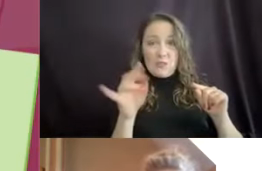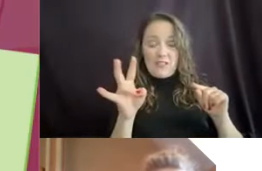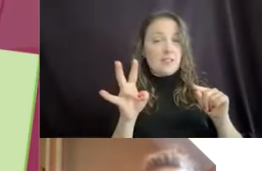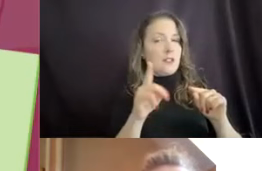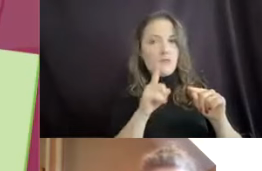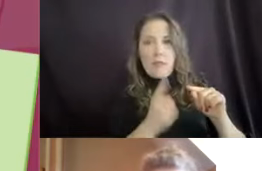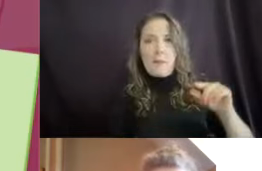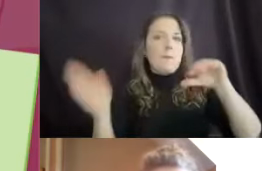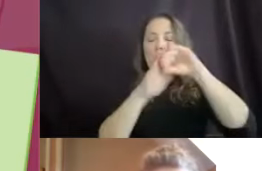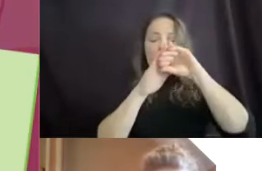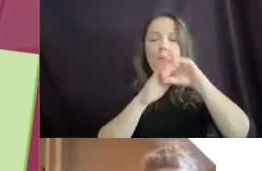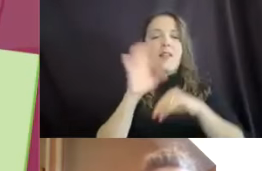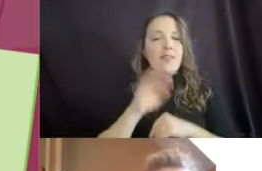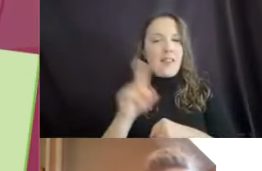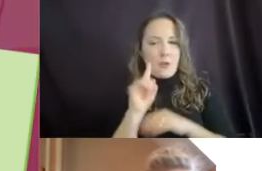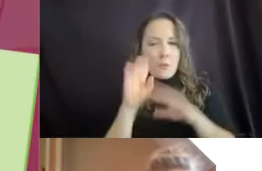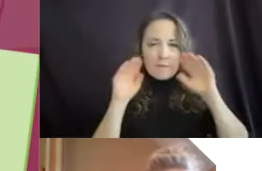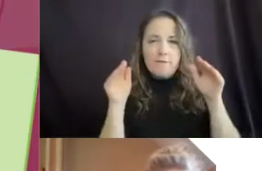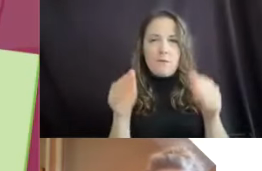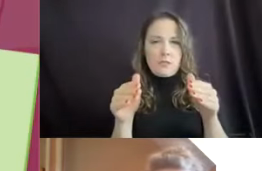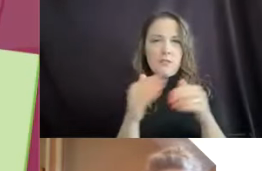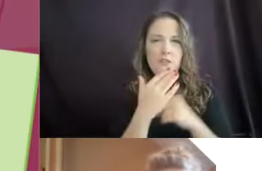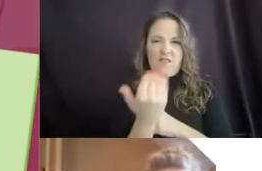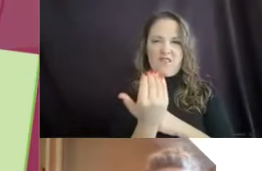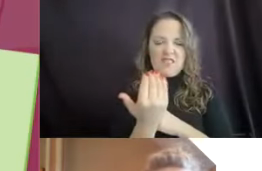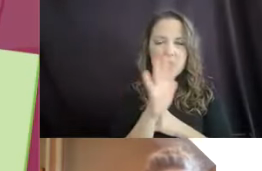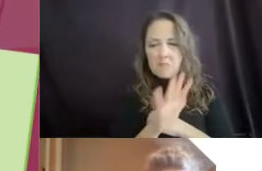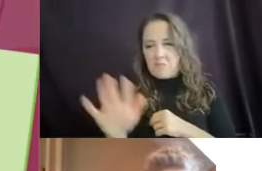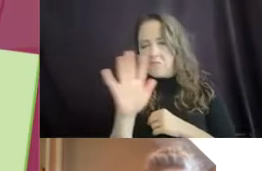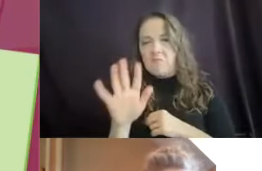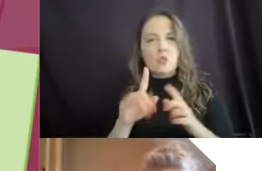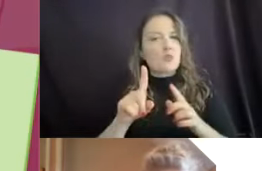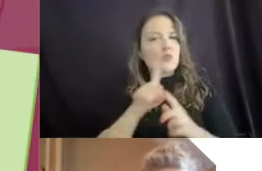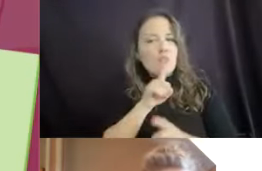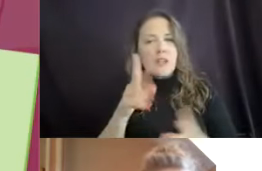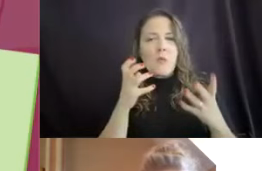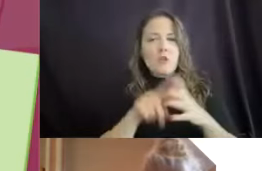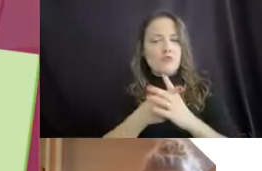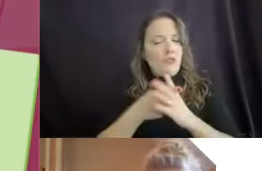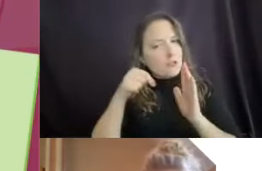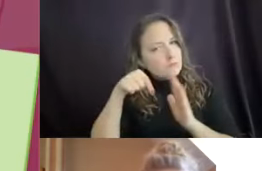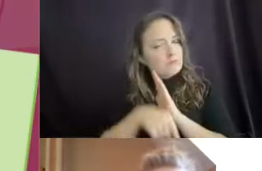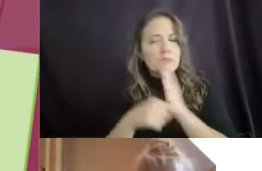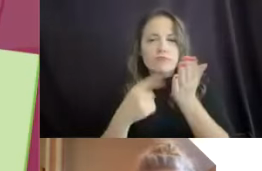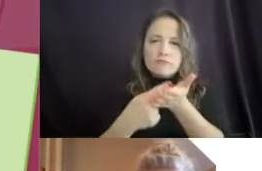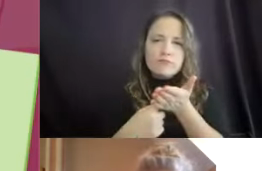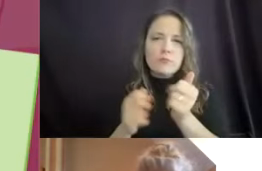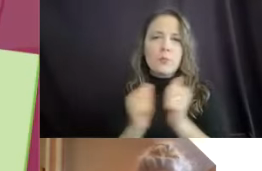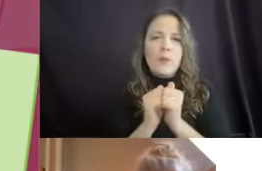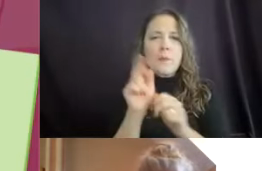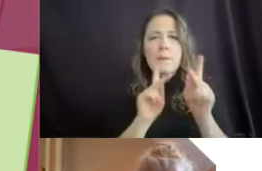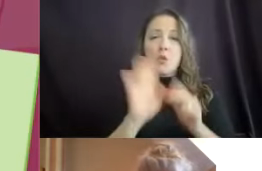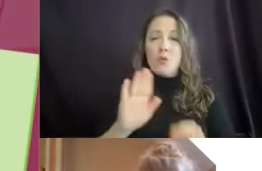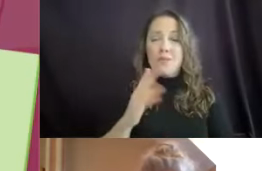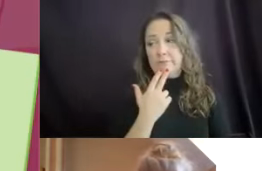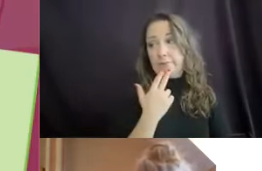and that's where we really want to go. We really want to start having conversations with folks who are about 13